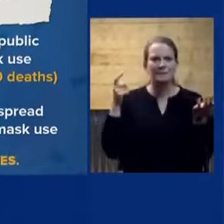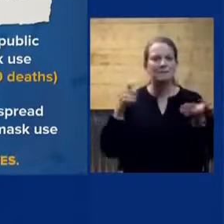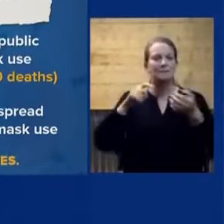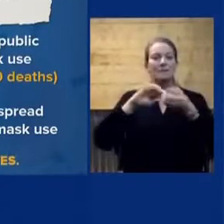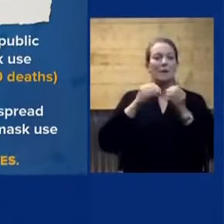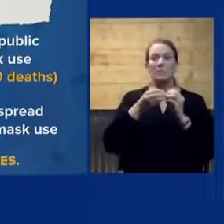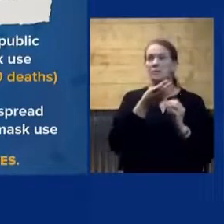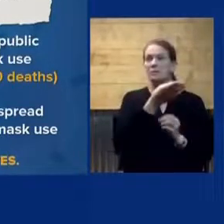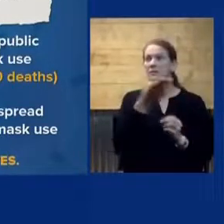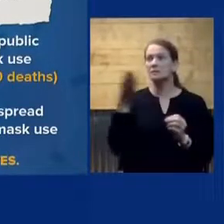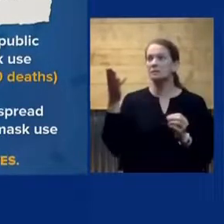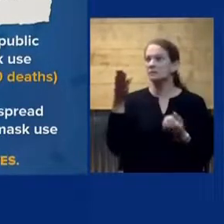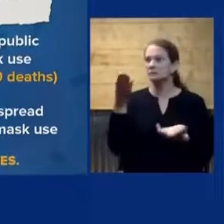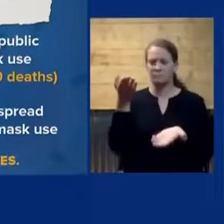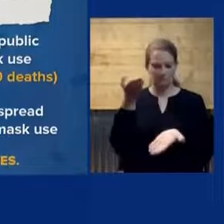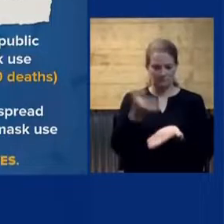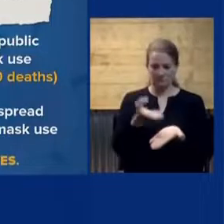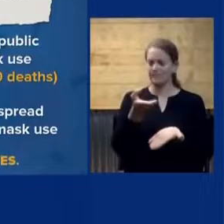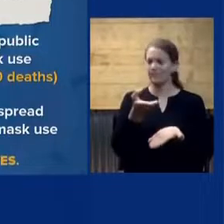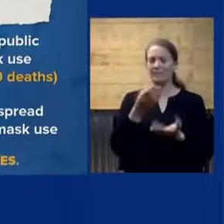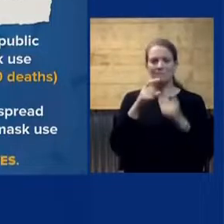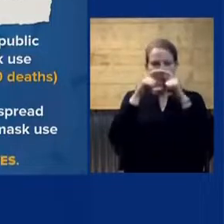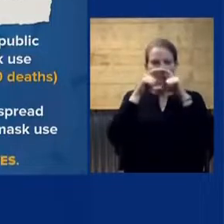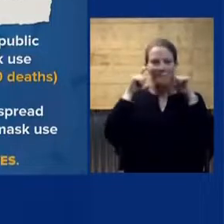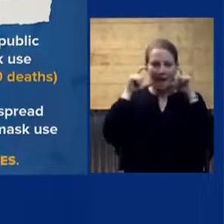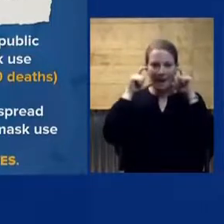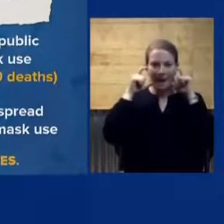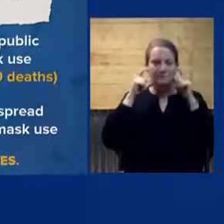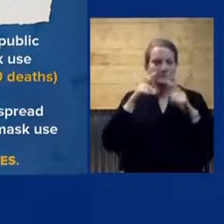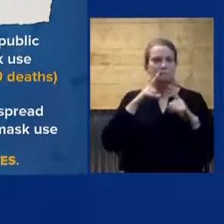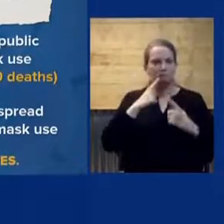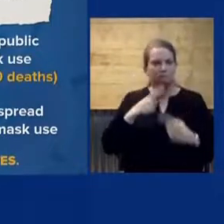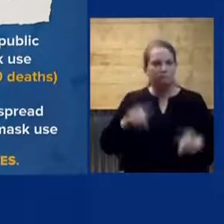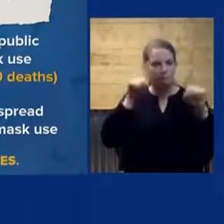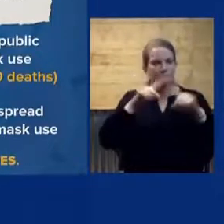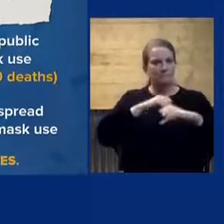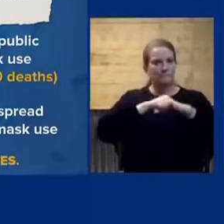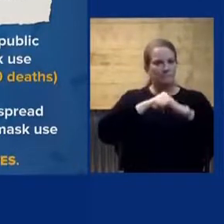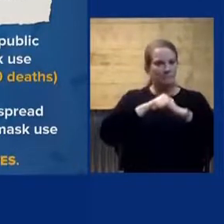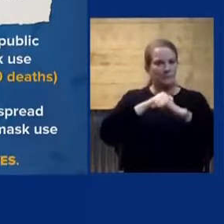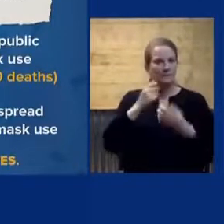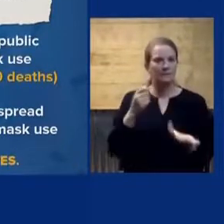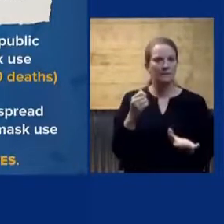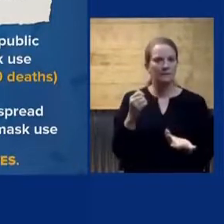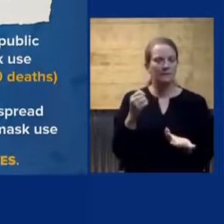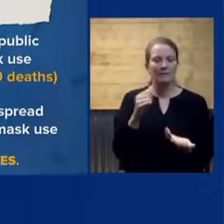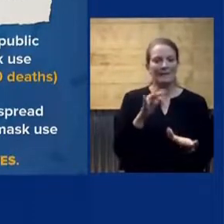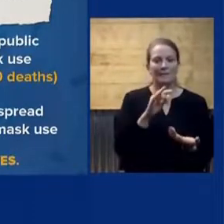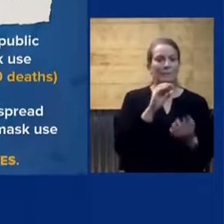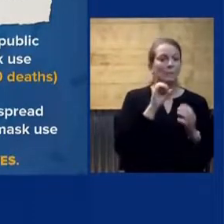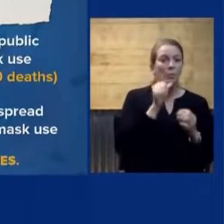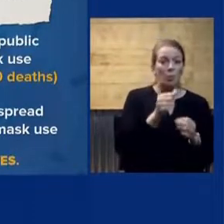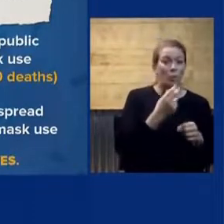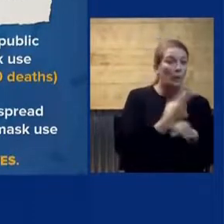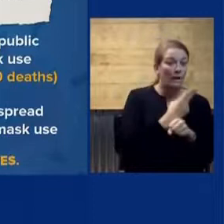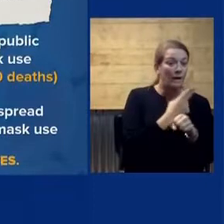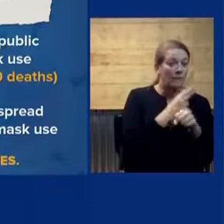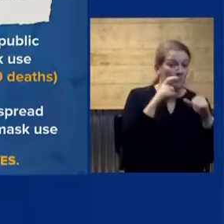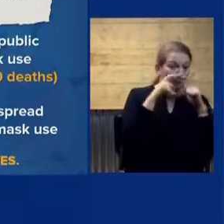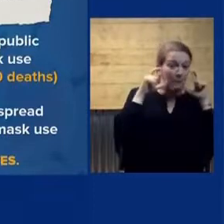you that it works and that if you don't do it, 45,000 more people will